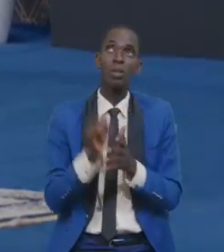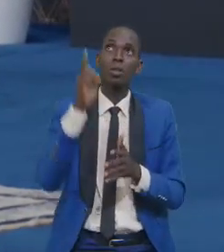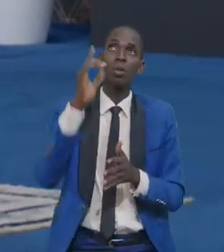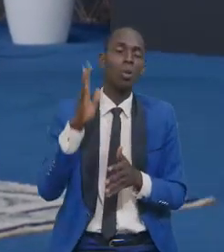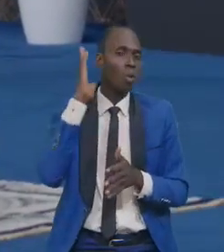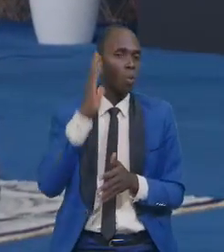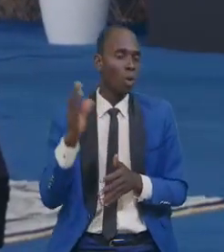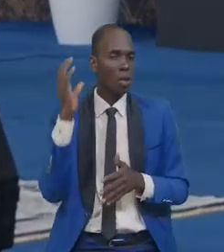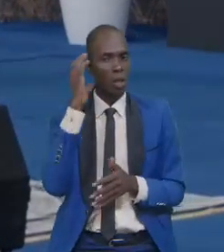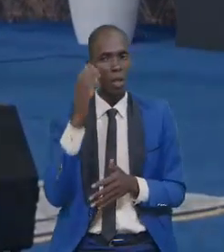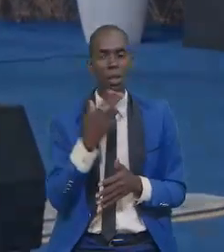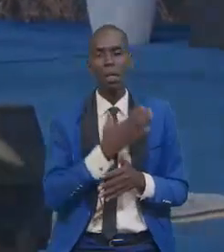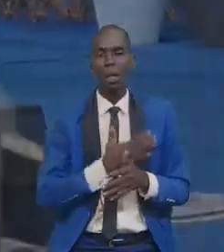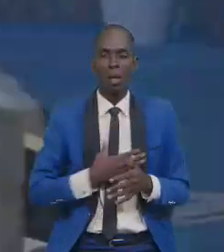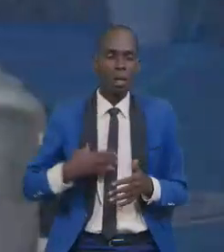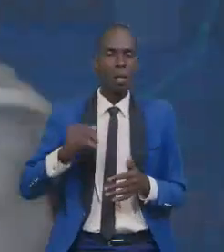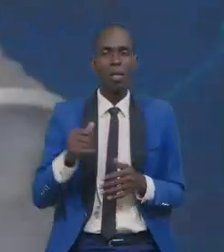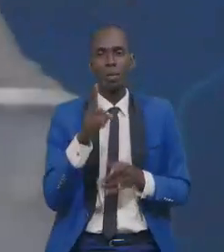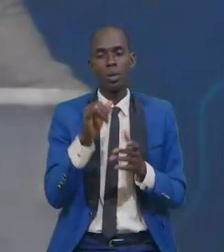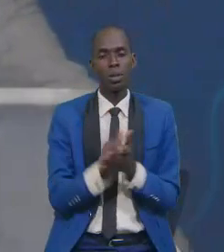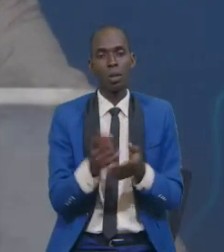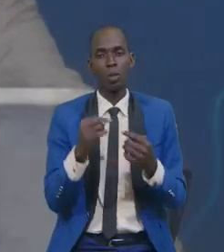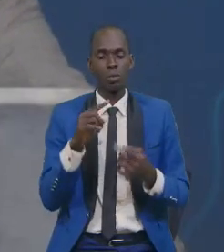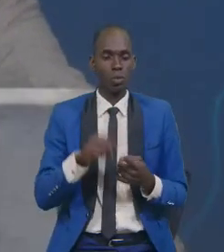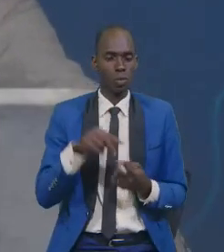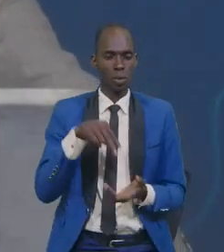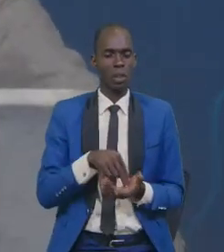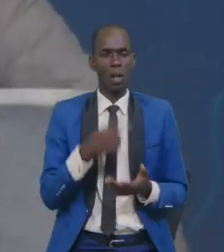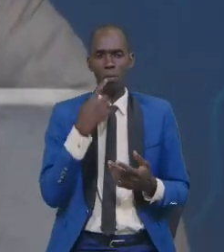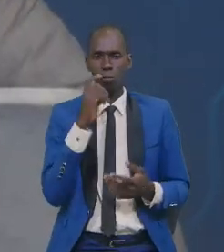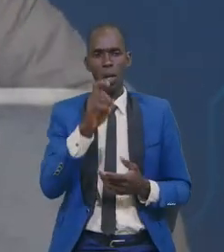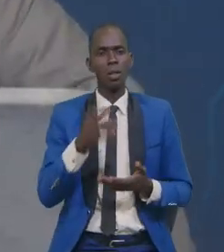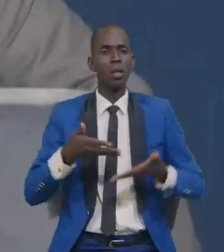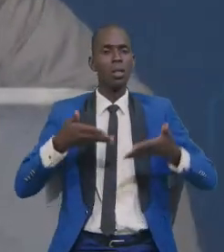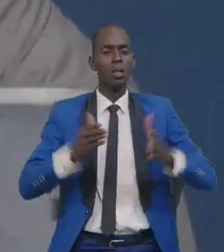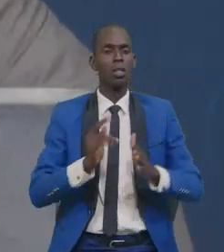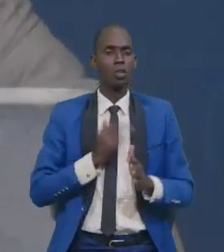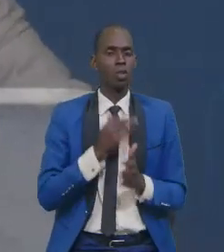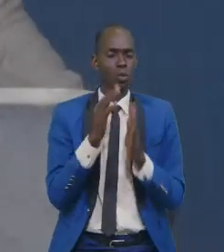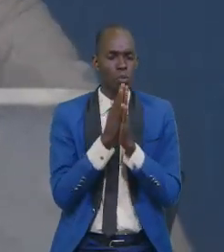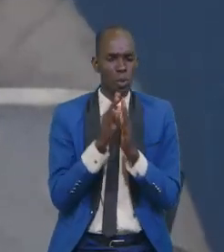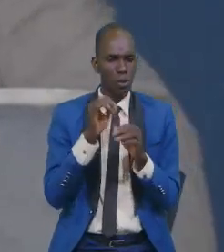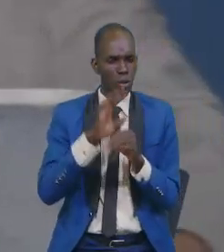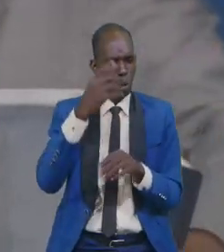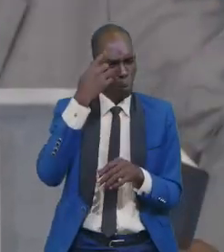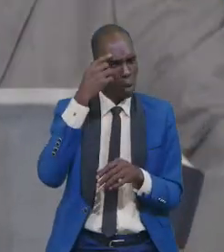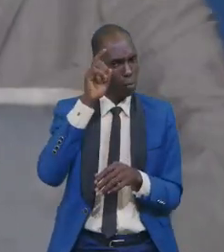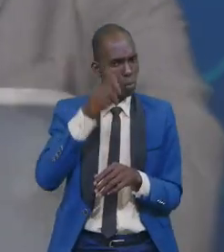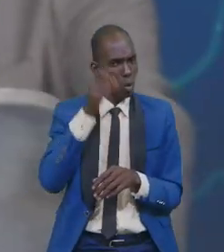that elder comes to stand and he says, let us pray. In your mind, understand, he